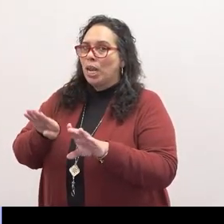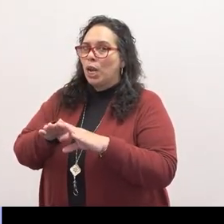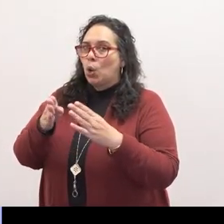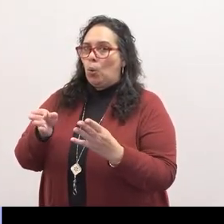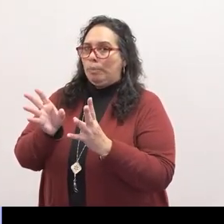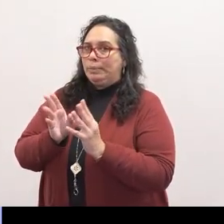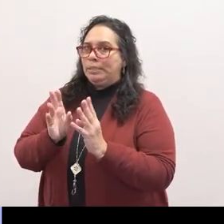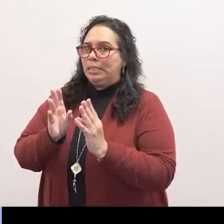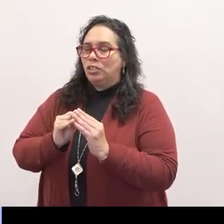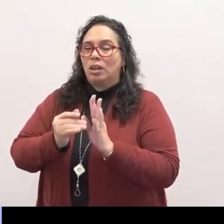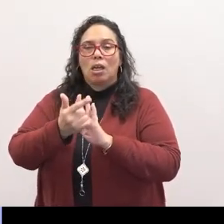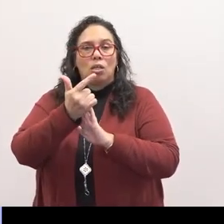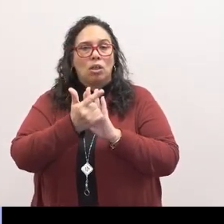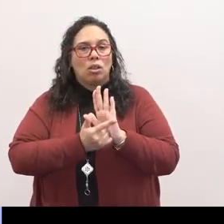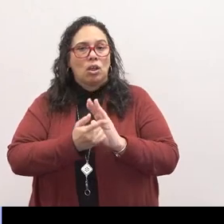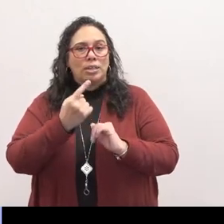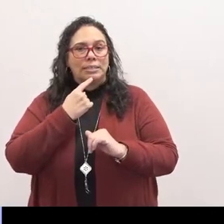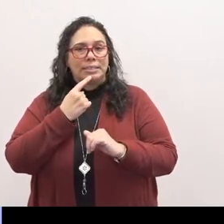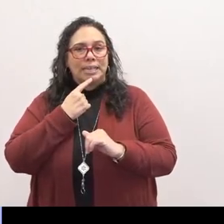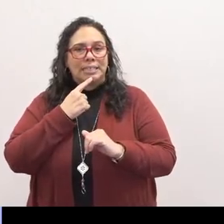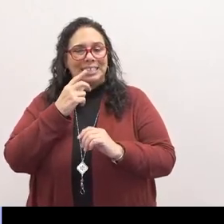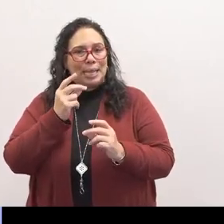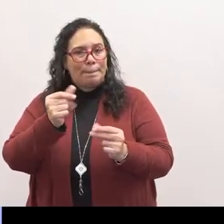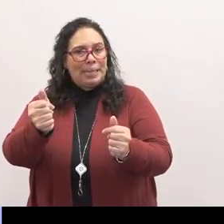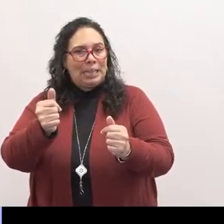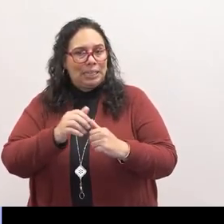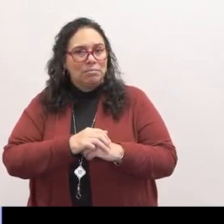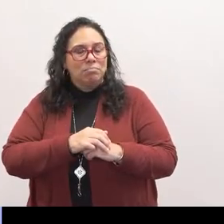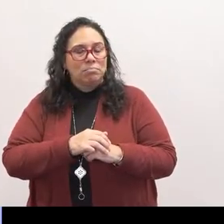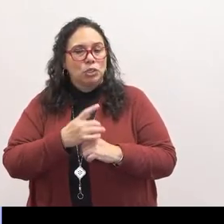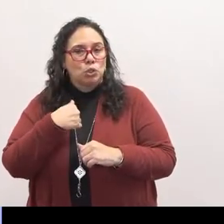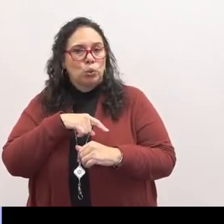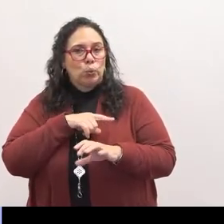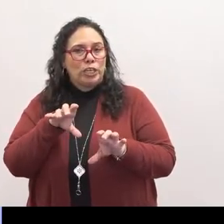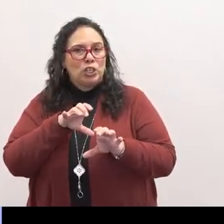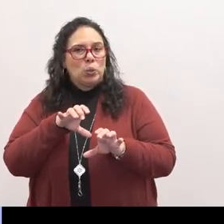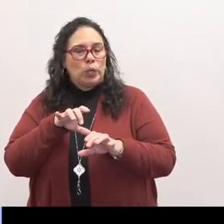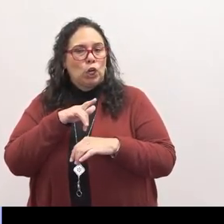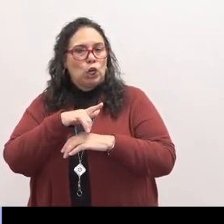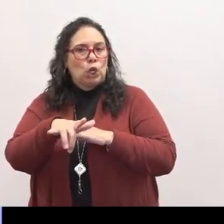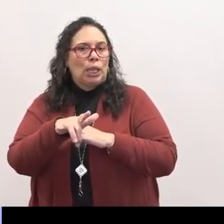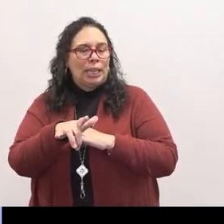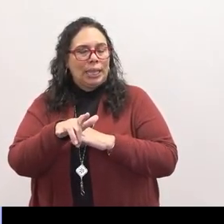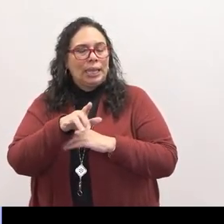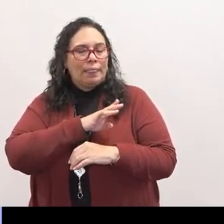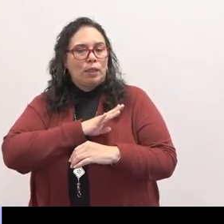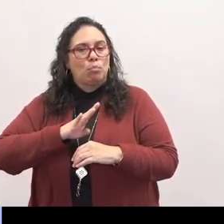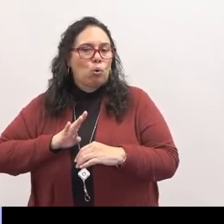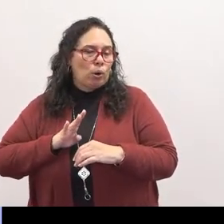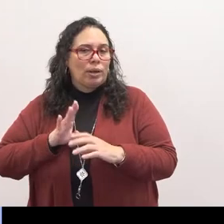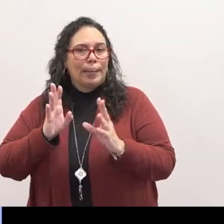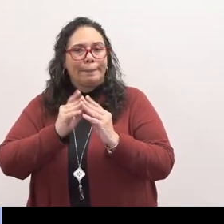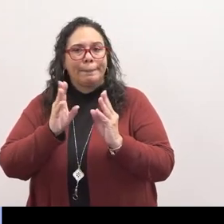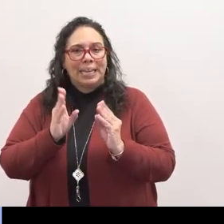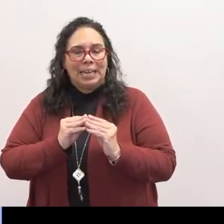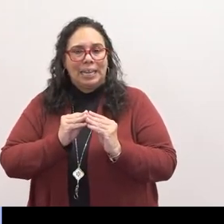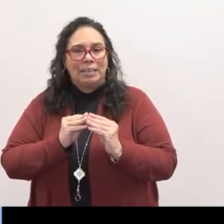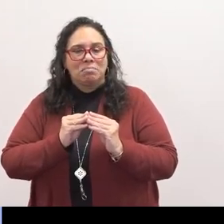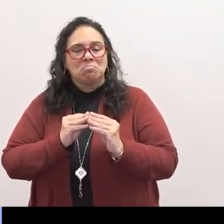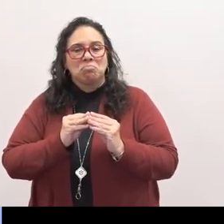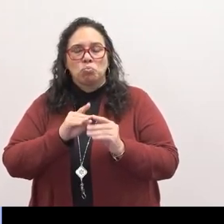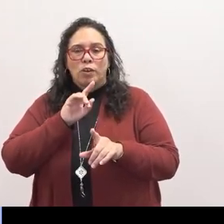says reasonably immediately, so that's why we do that so early on in our board meeting as we come out of closed session into open session and we